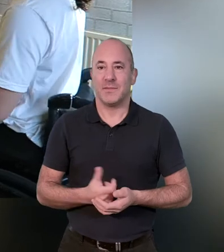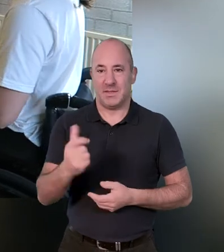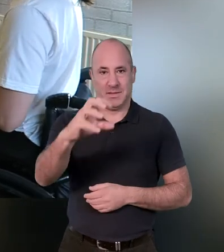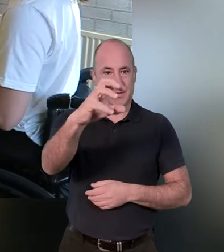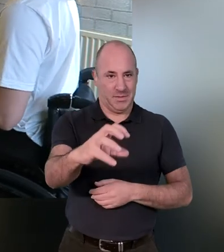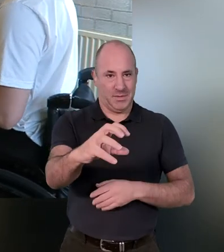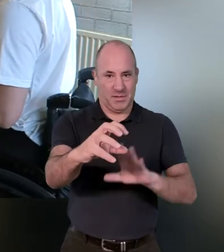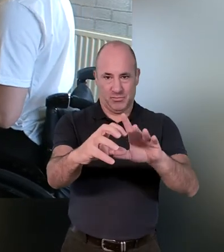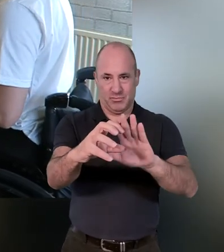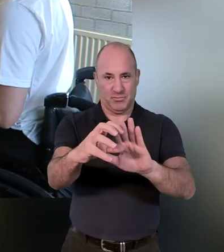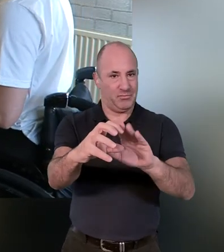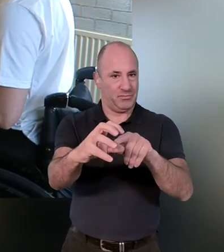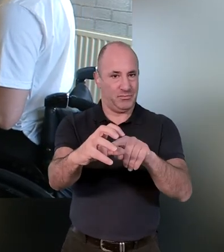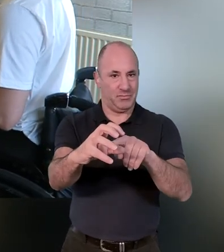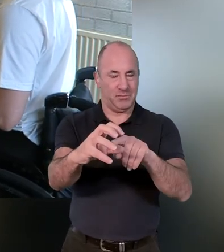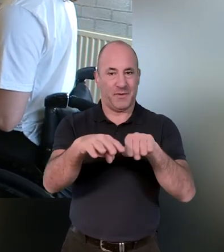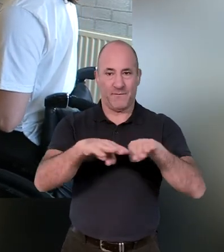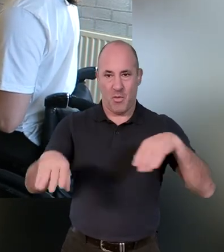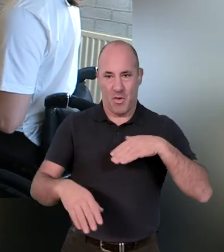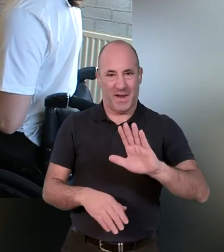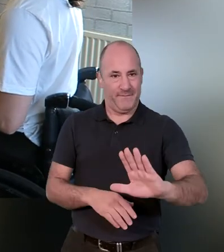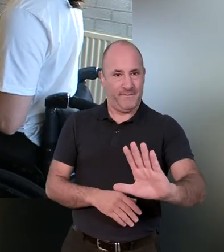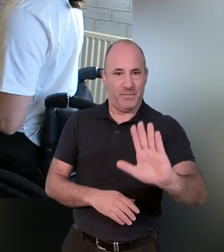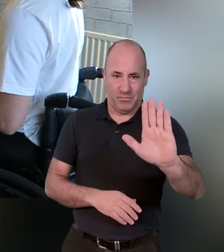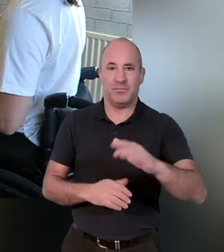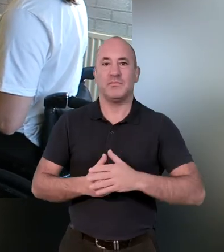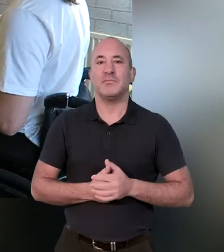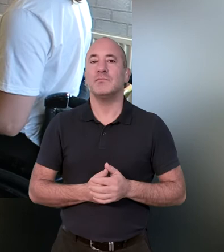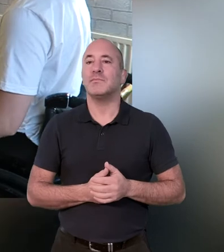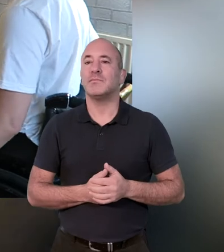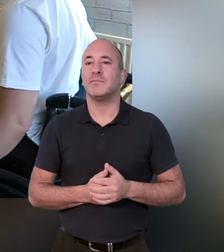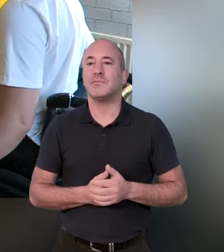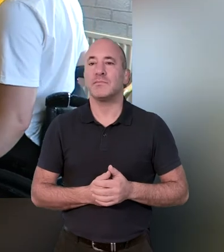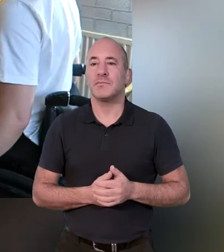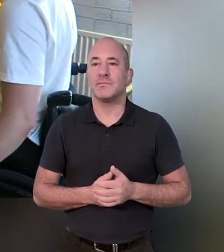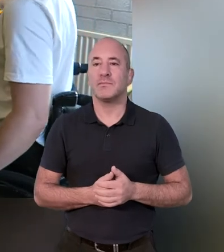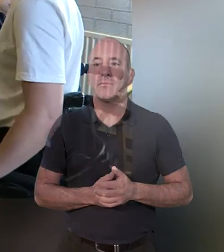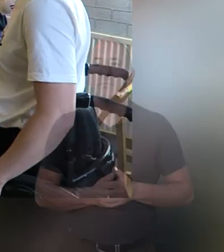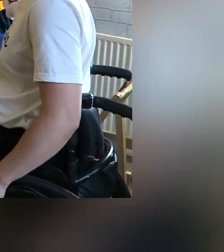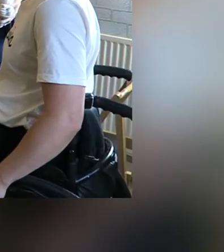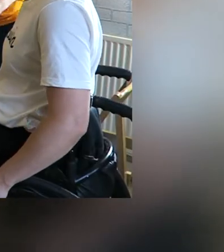as a jack. So I'm going to place that on the floor.